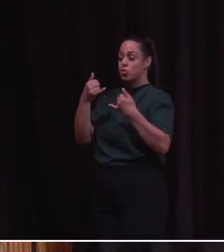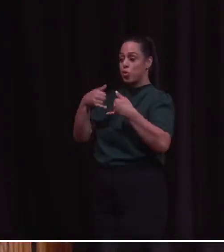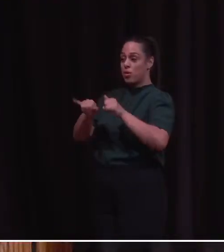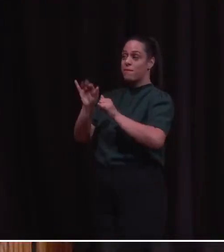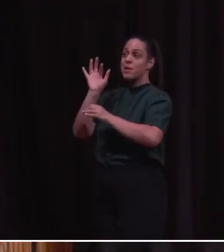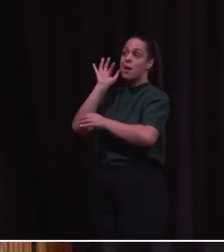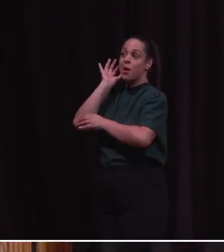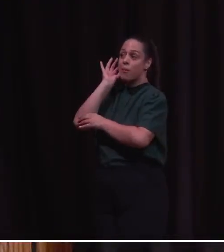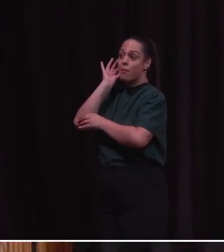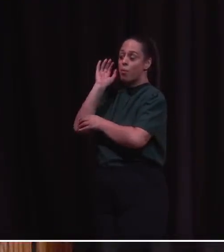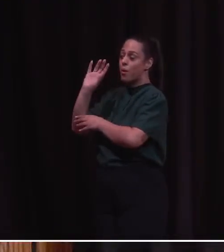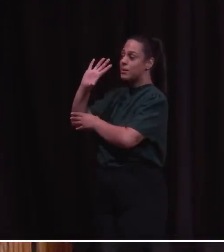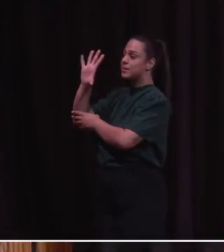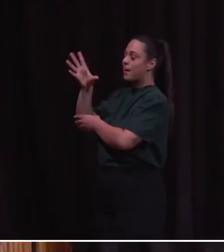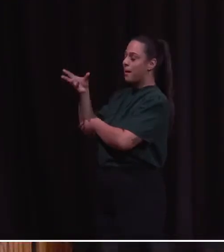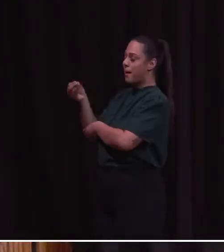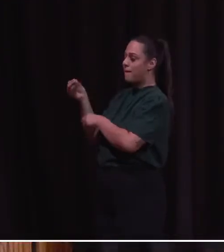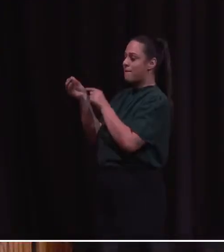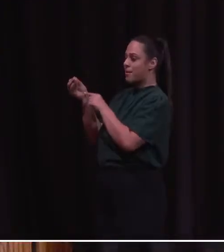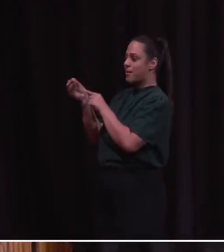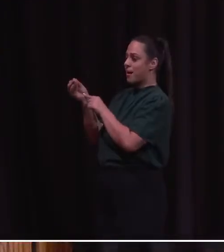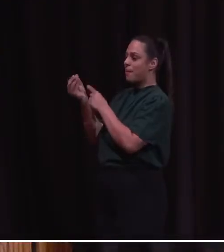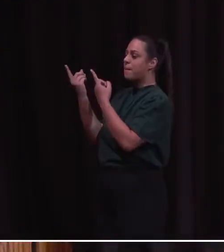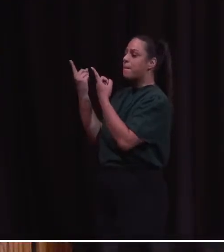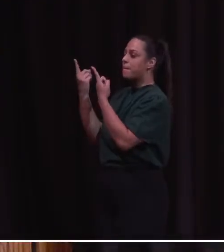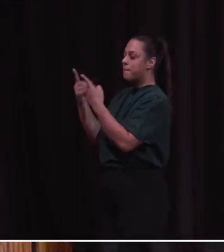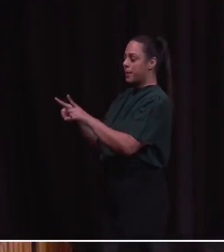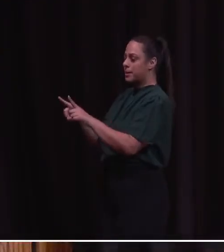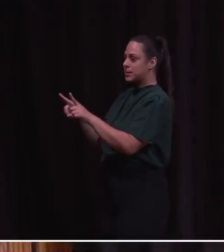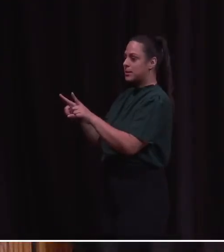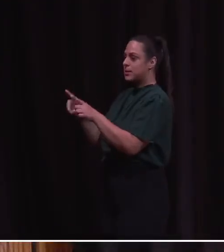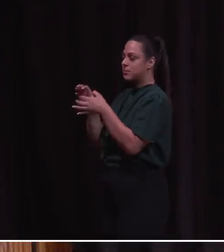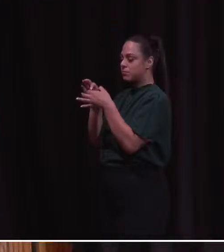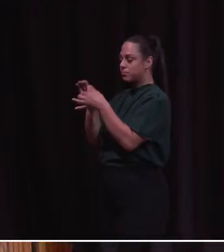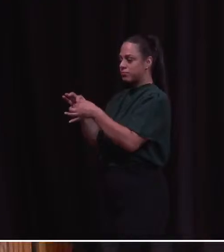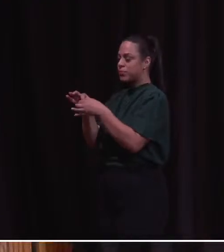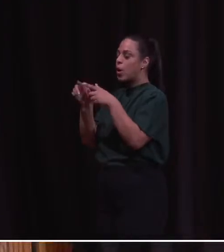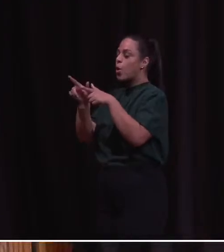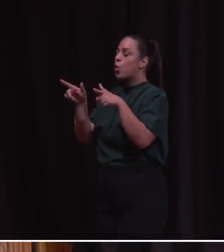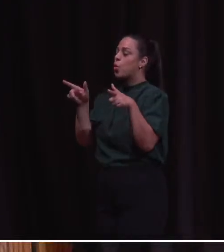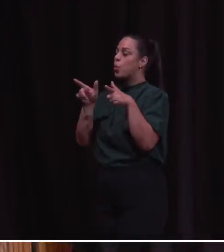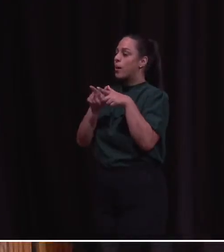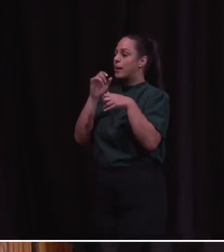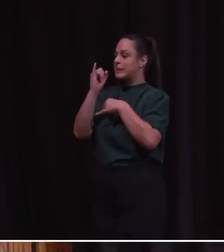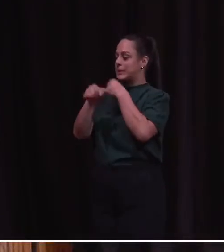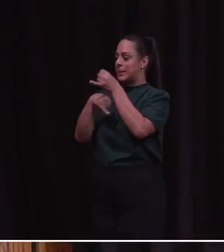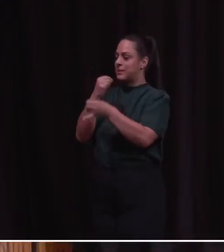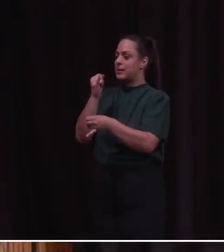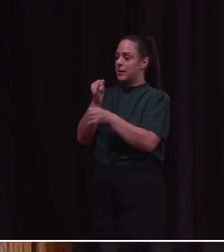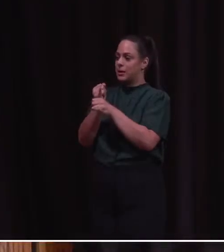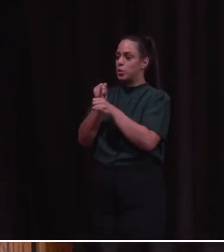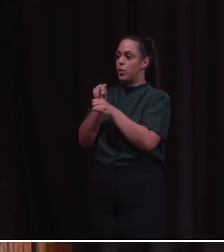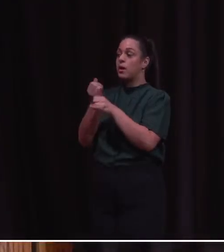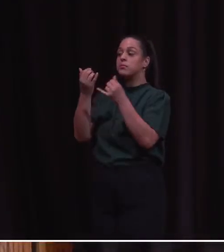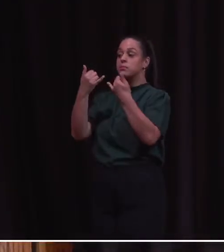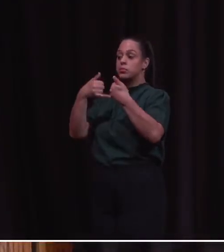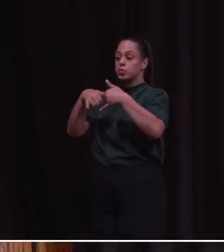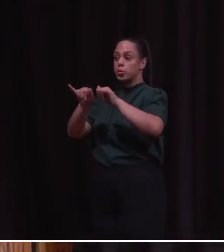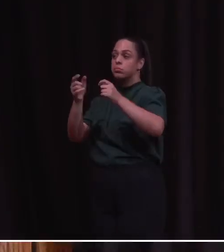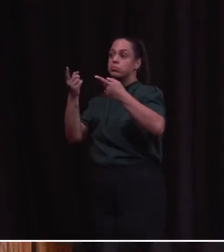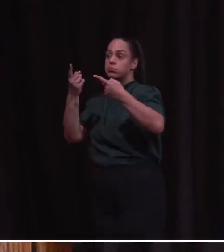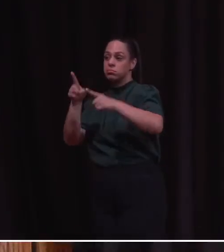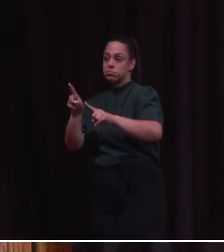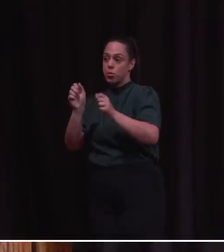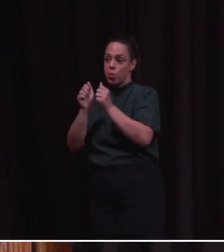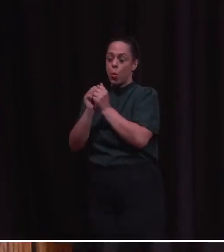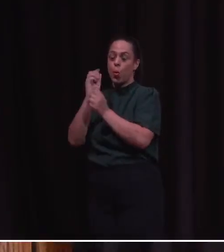deepened. In international settings, Africans are discounted, our experiences are erased, and the